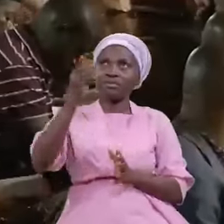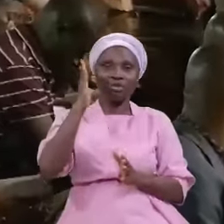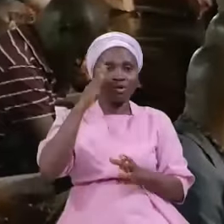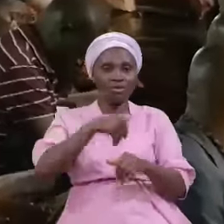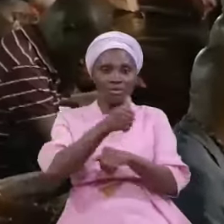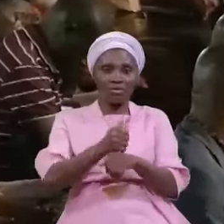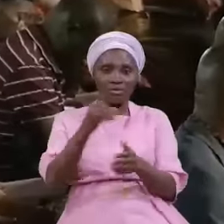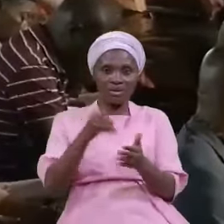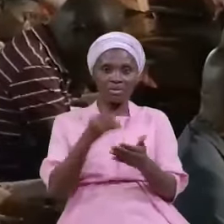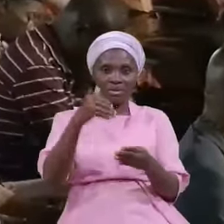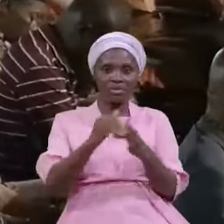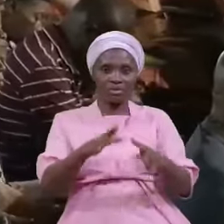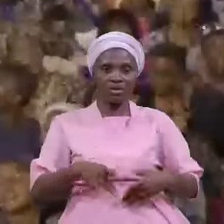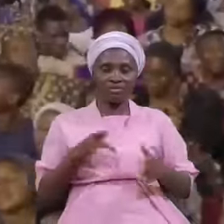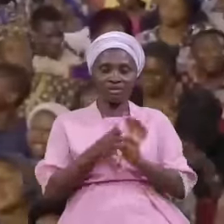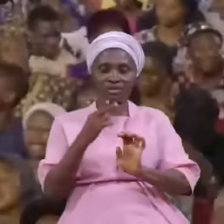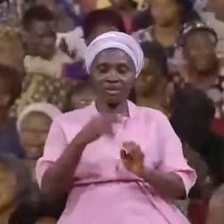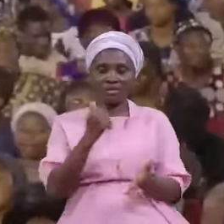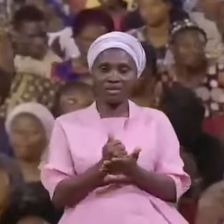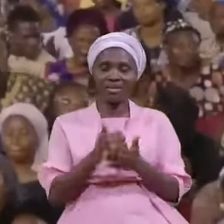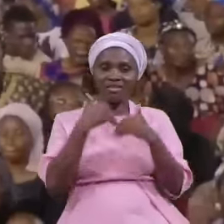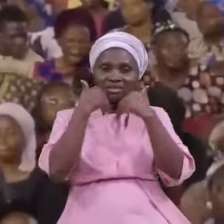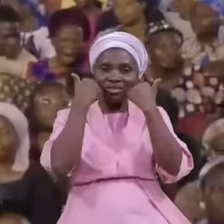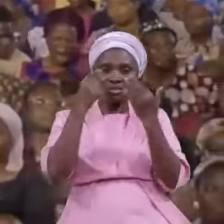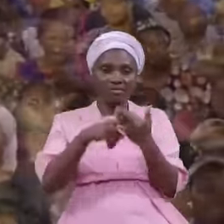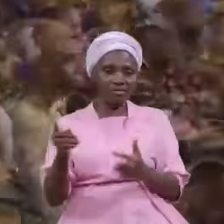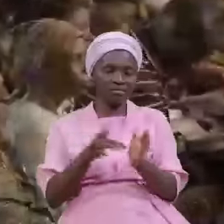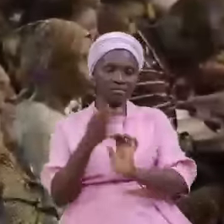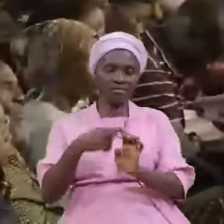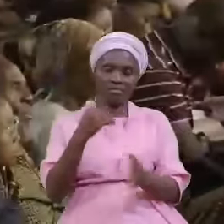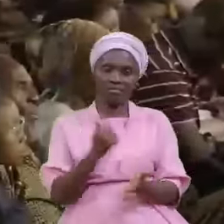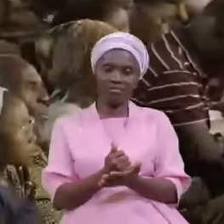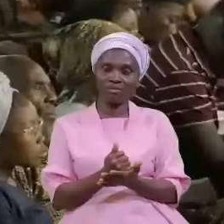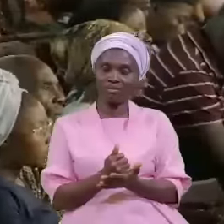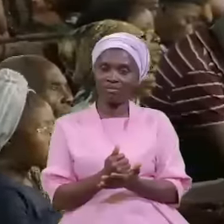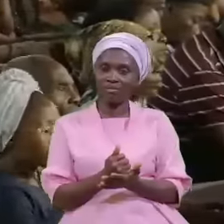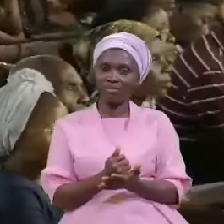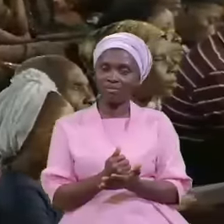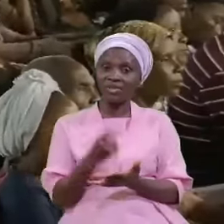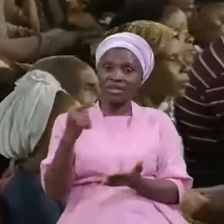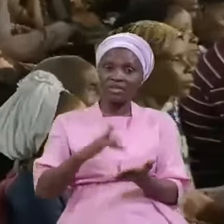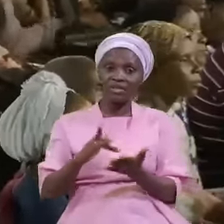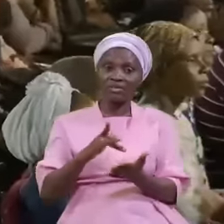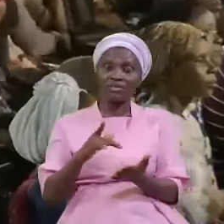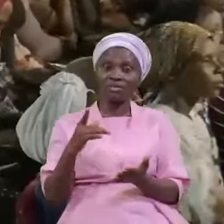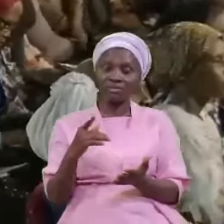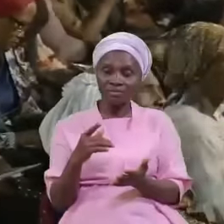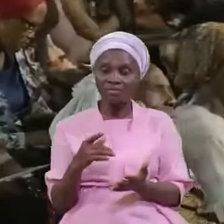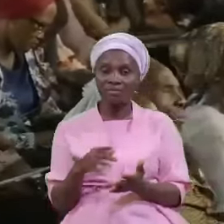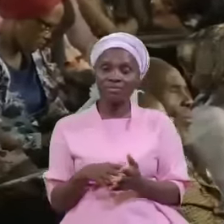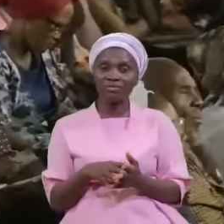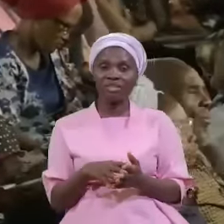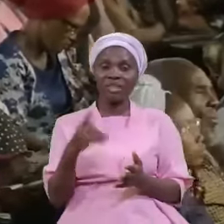Shame will vanish away. Those inglorious things you've been involved with, he'll forgive